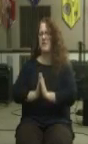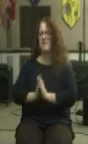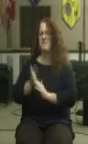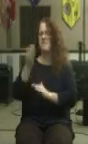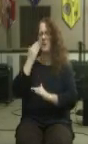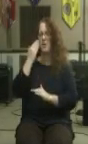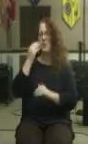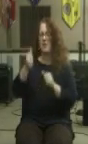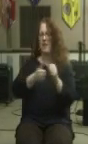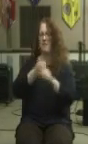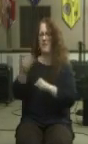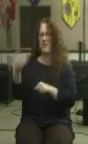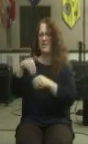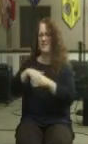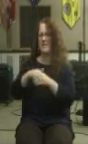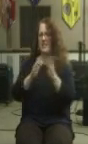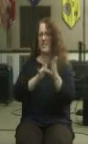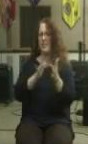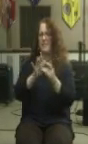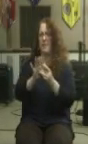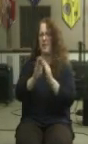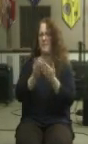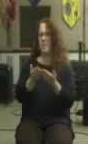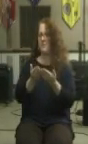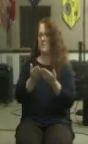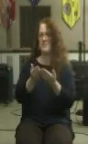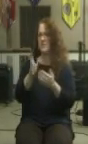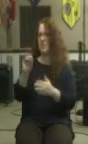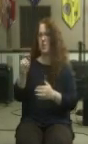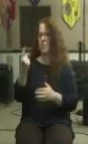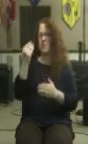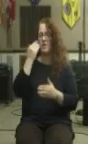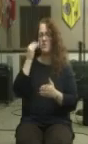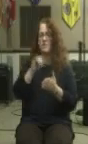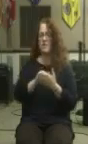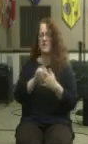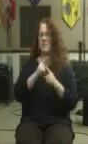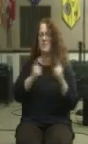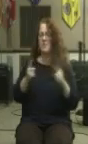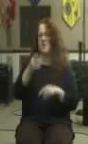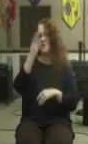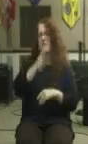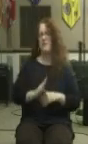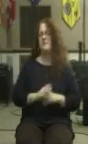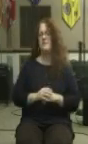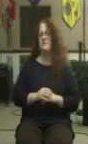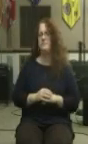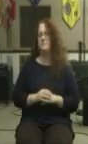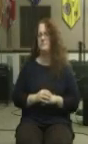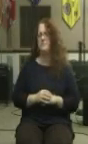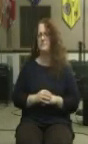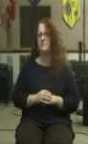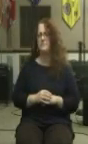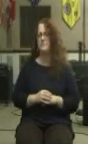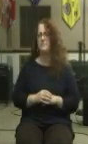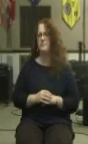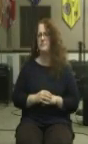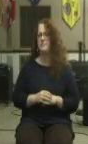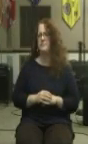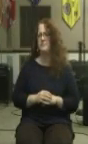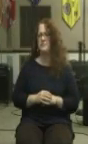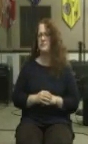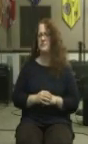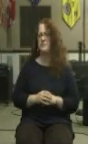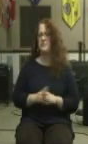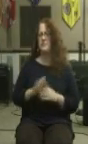No one is asking you to know everything that's in the Bible, for no one knows that but God.